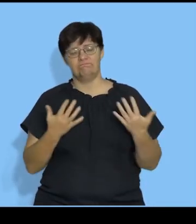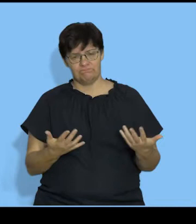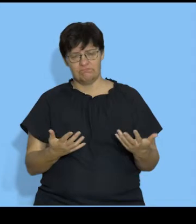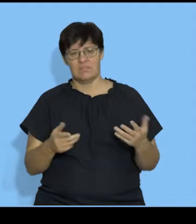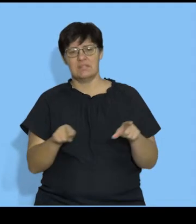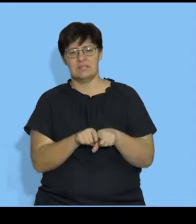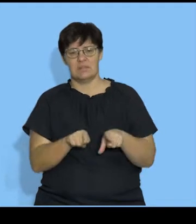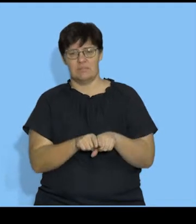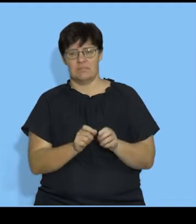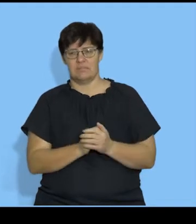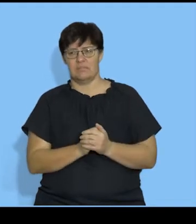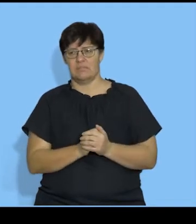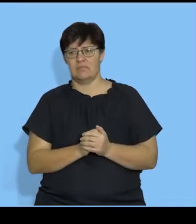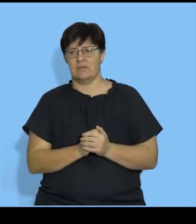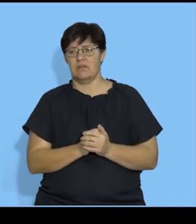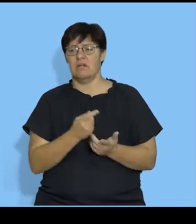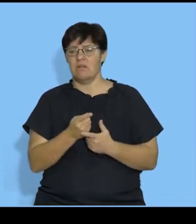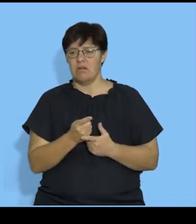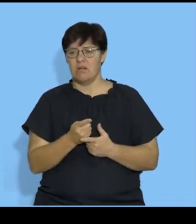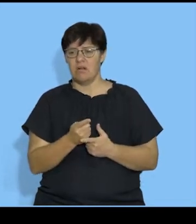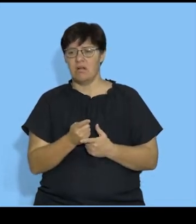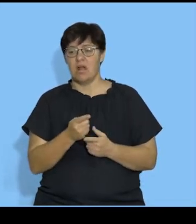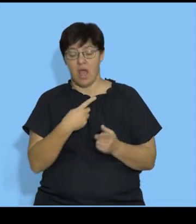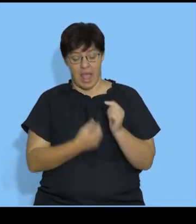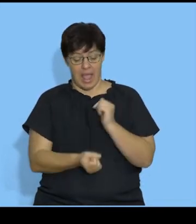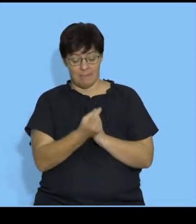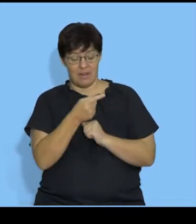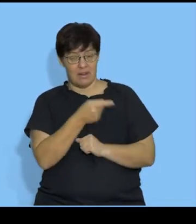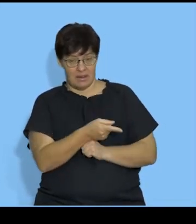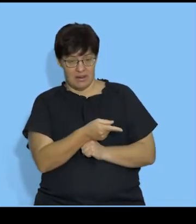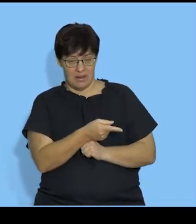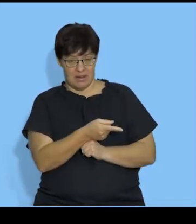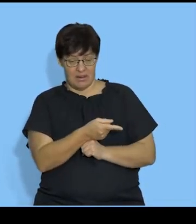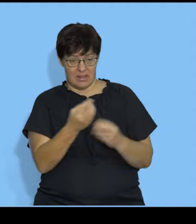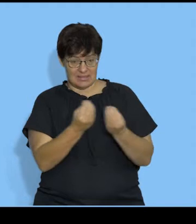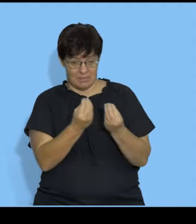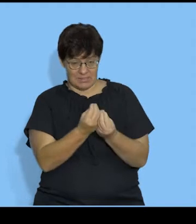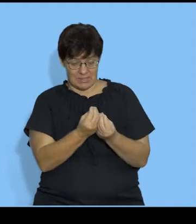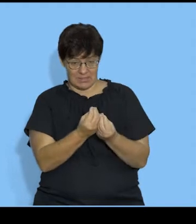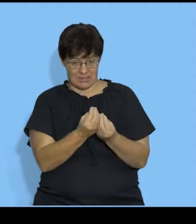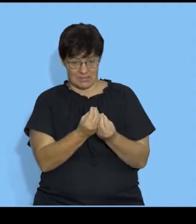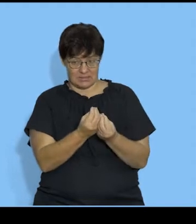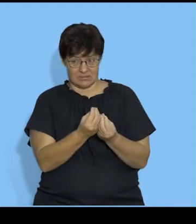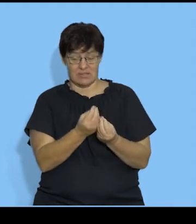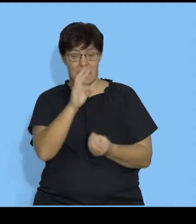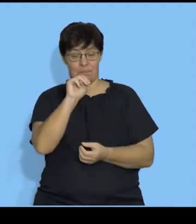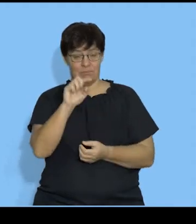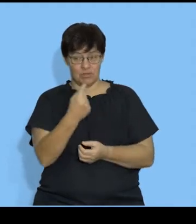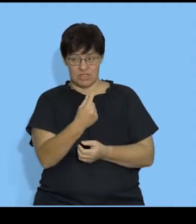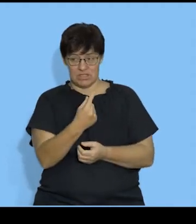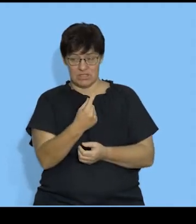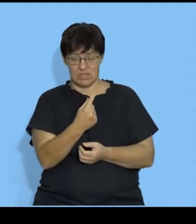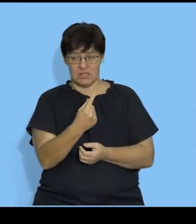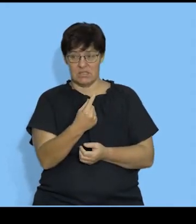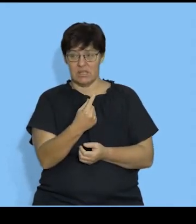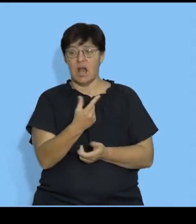an oxidation reaction, the element undergoing oxidation, now we're talking about the substance, in this case magnesium. So